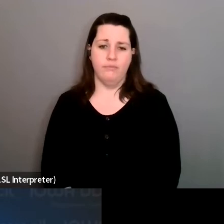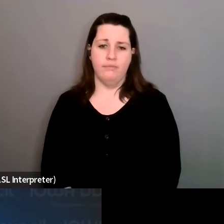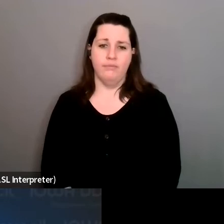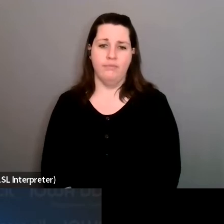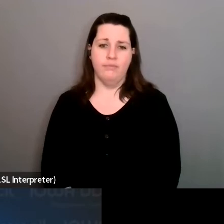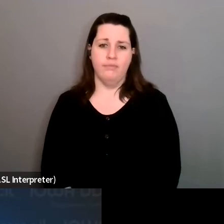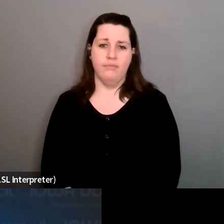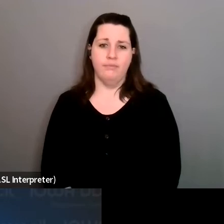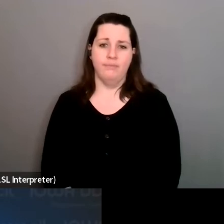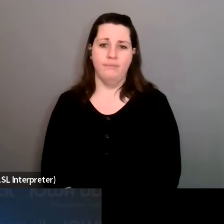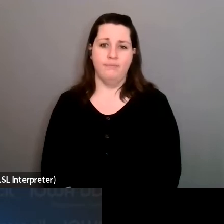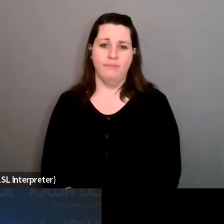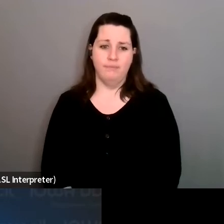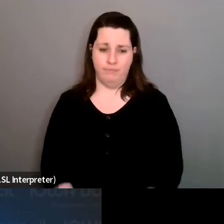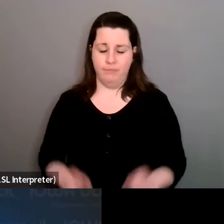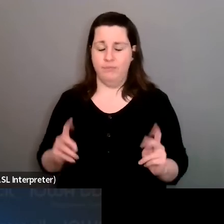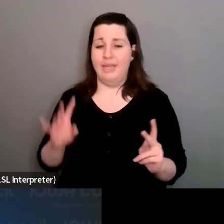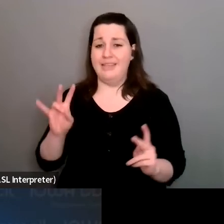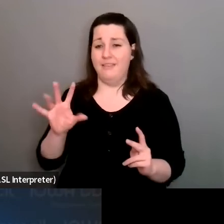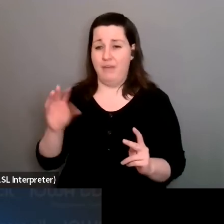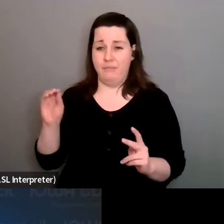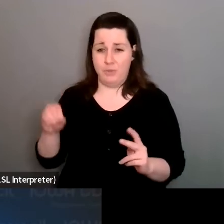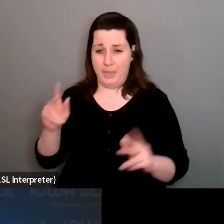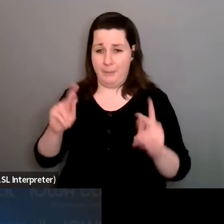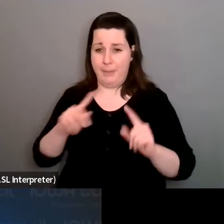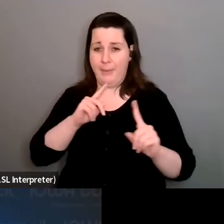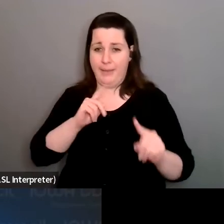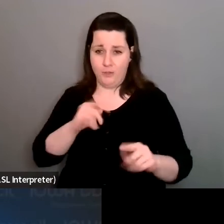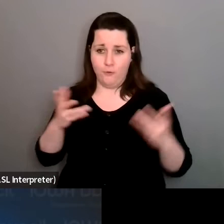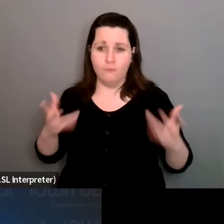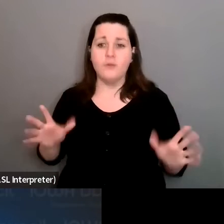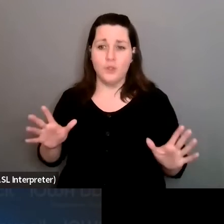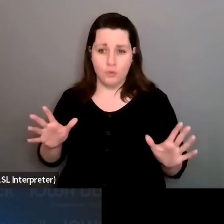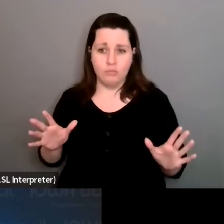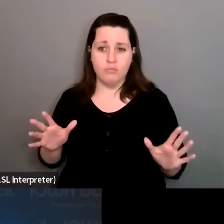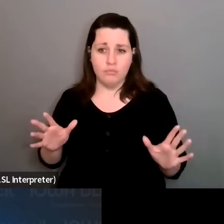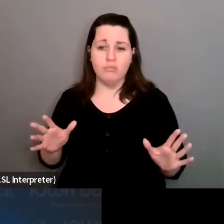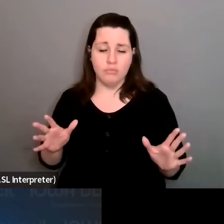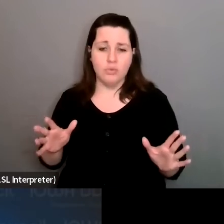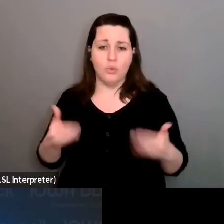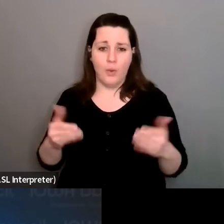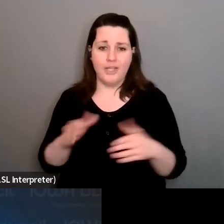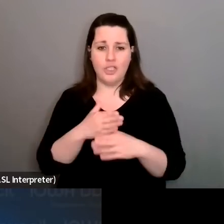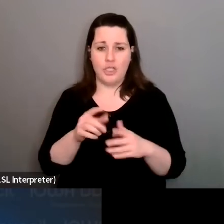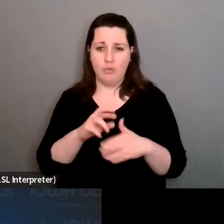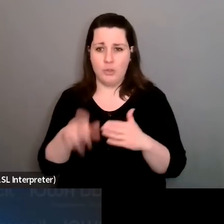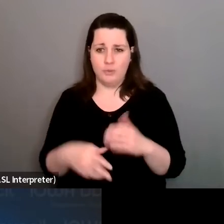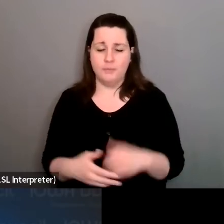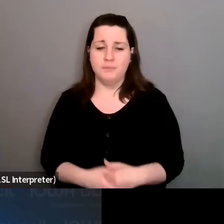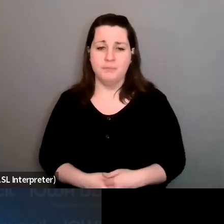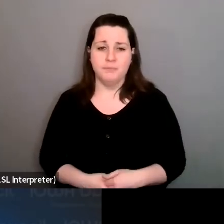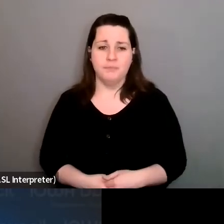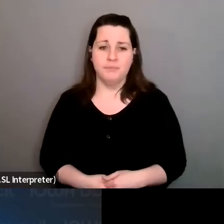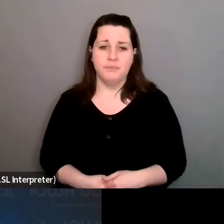All right, we've got about 75% of the folks that have answered. So we'll go ahead and share those results.